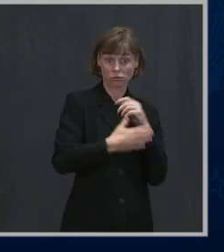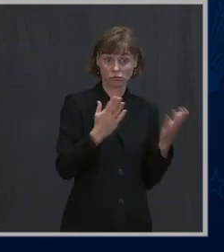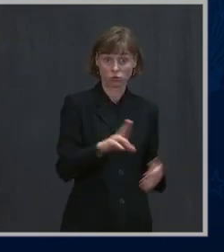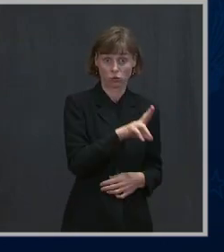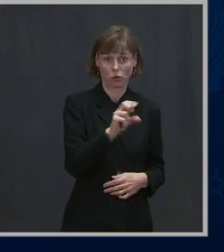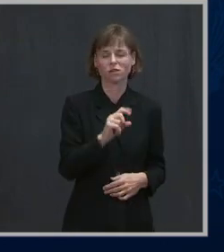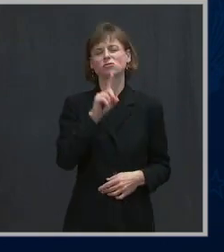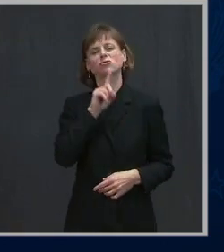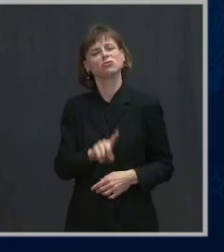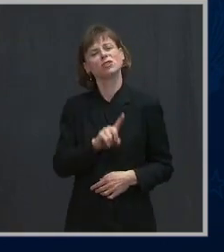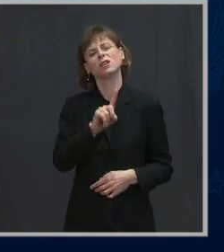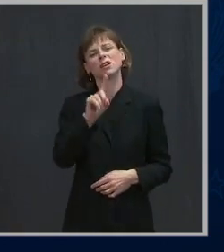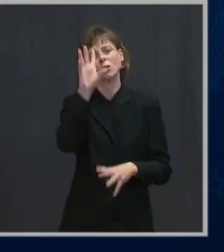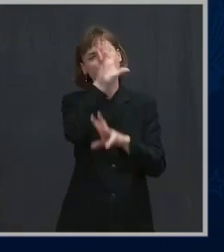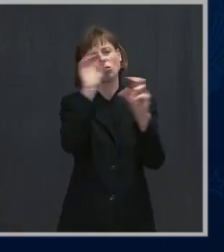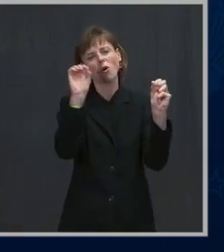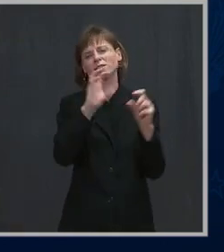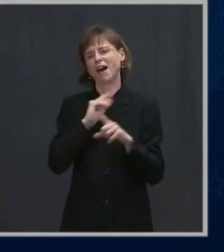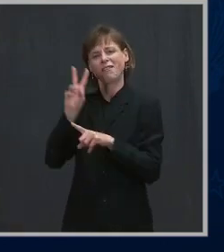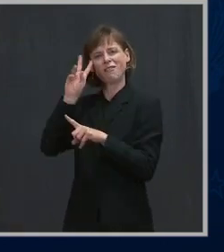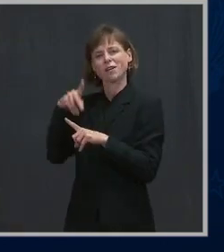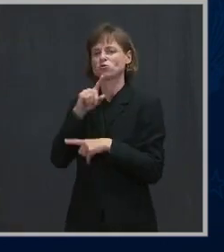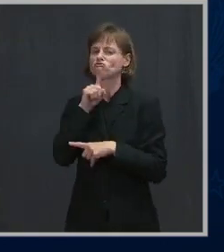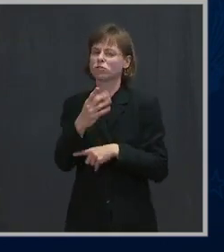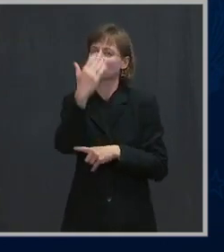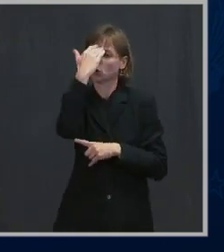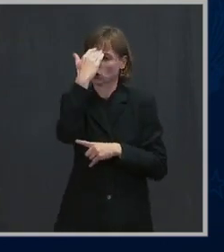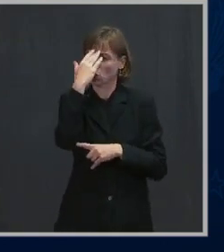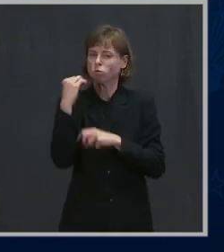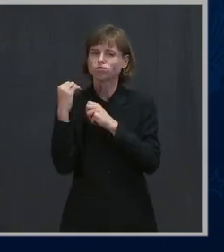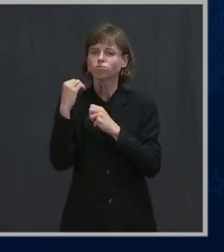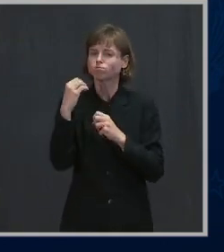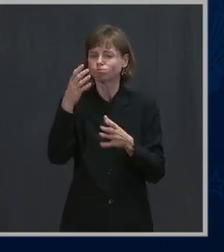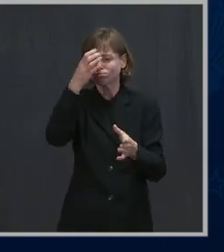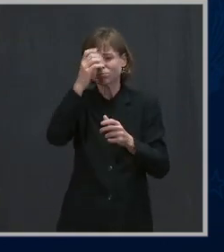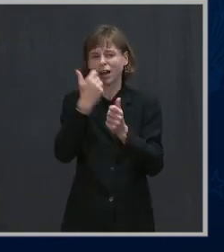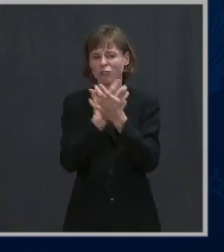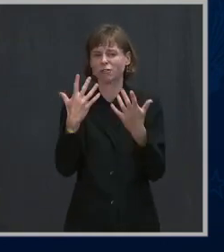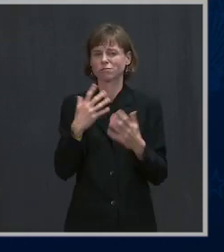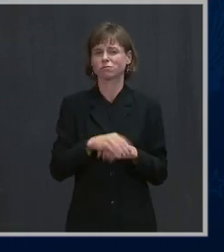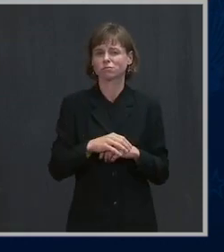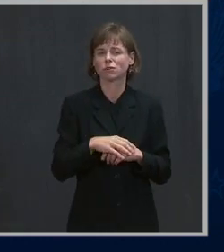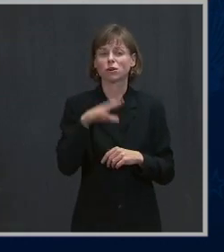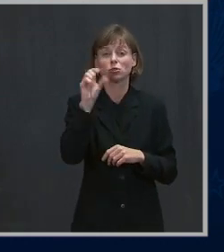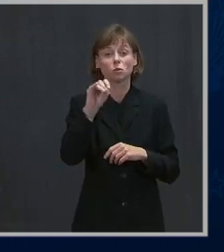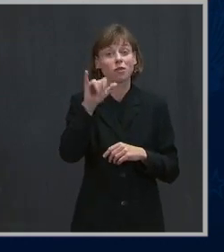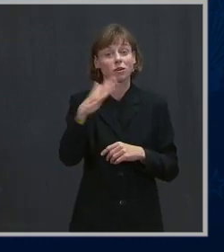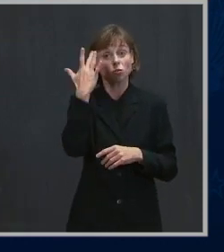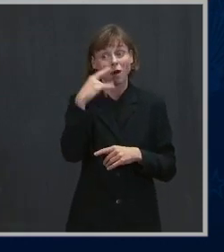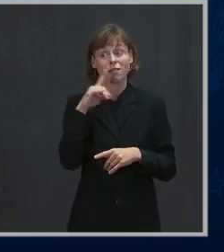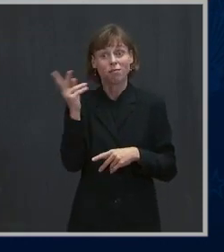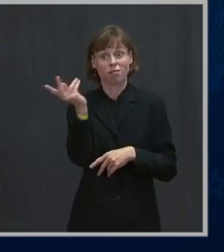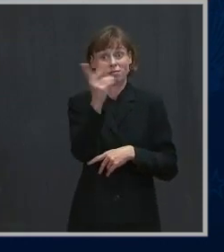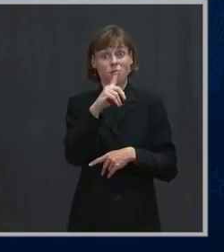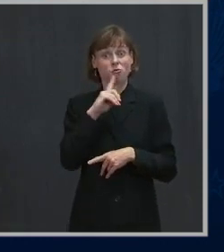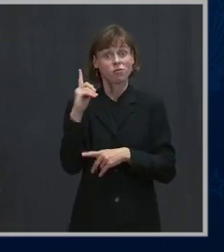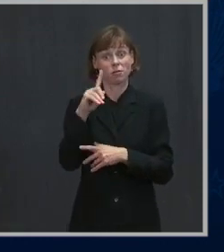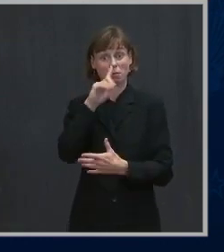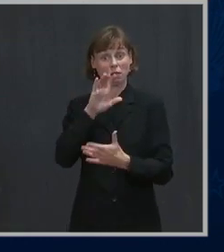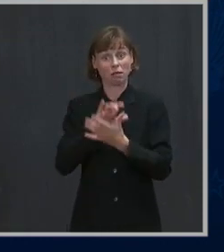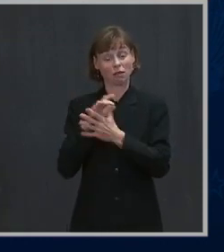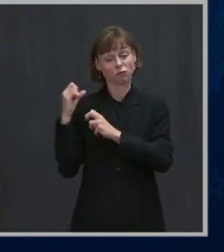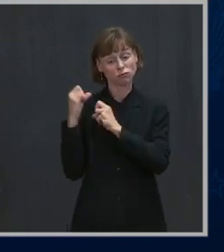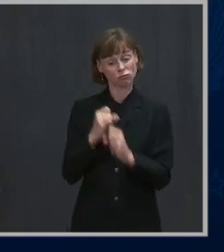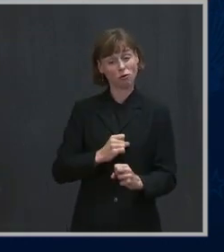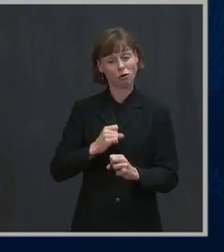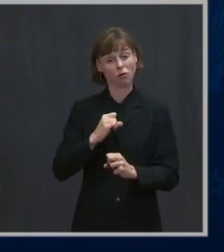anyone that's why they believe so strongly in the work that we do at the state department and they've made it